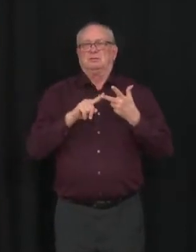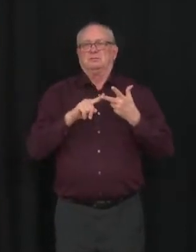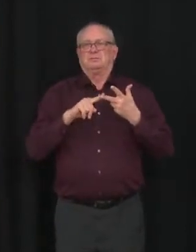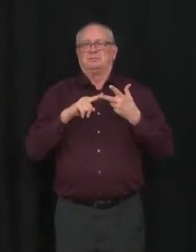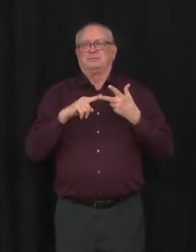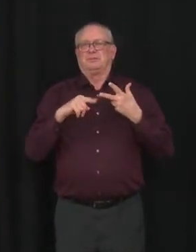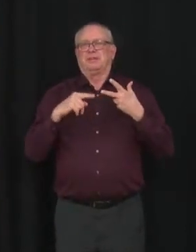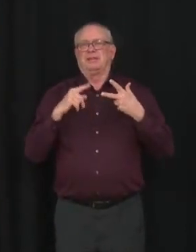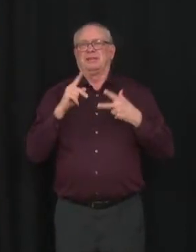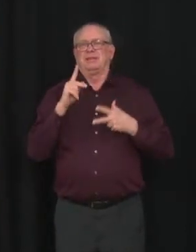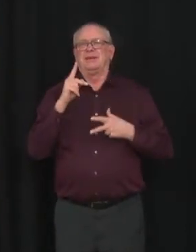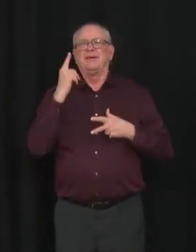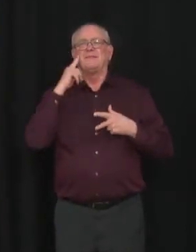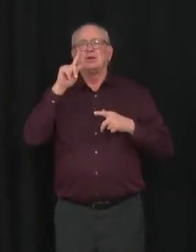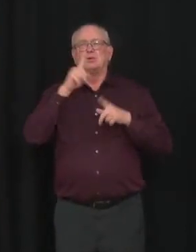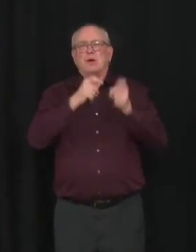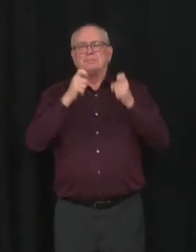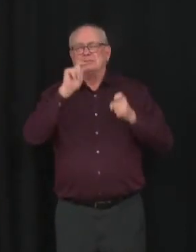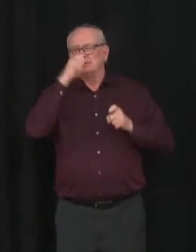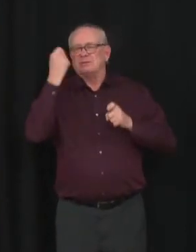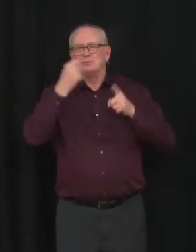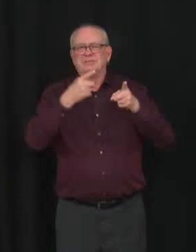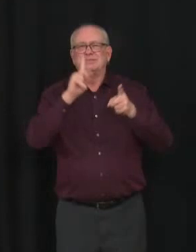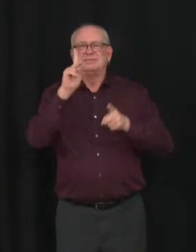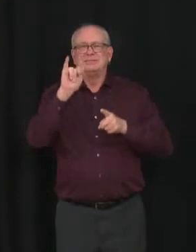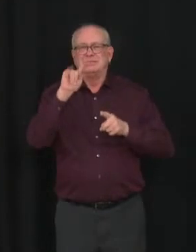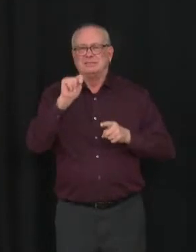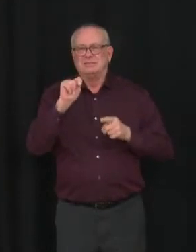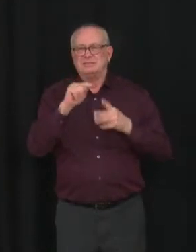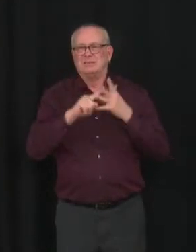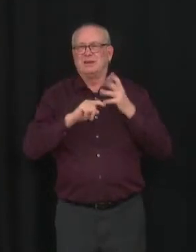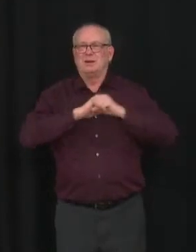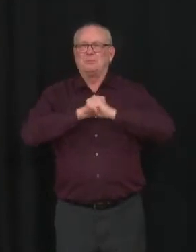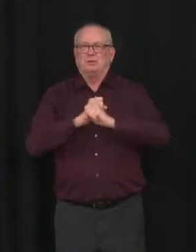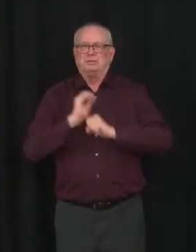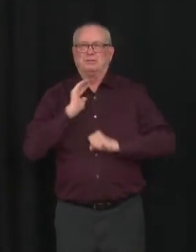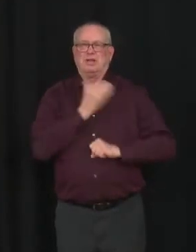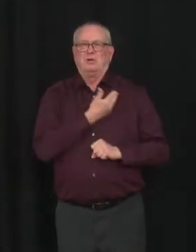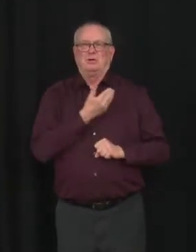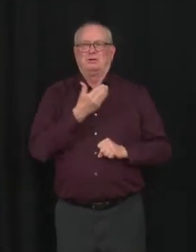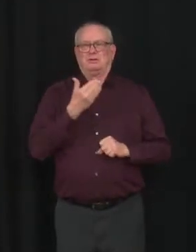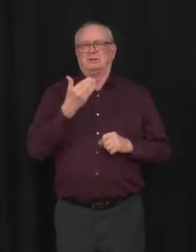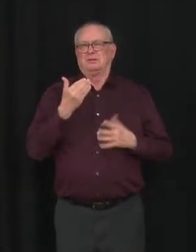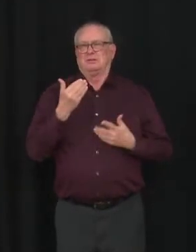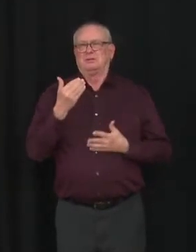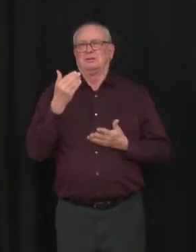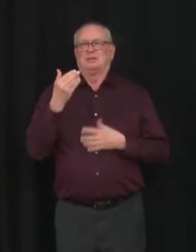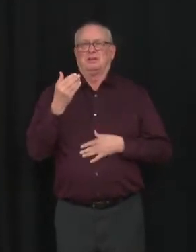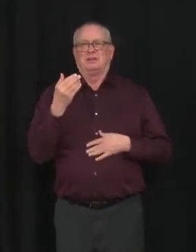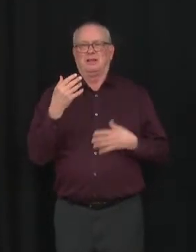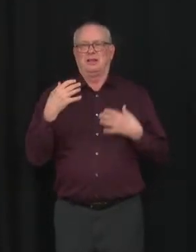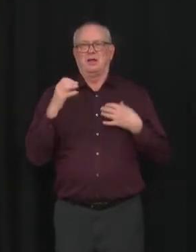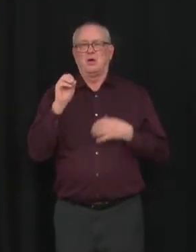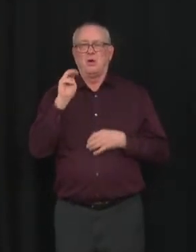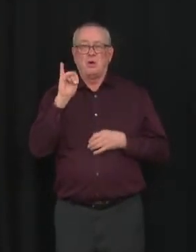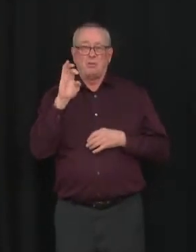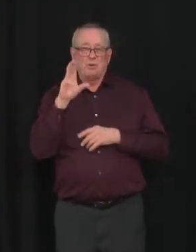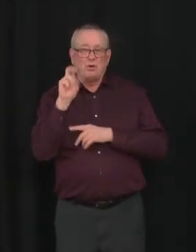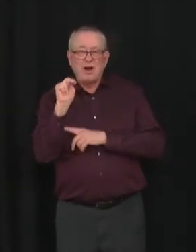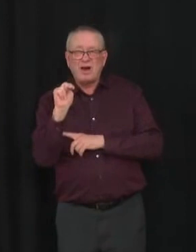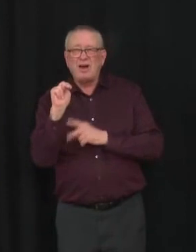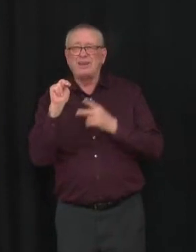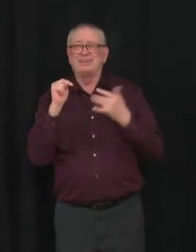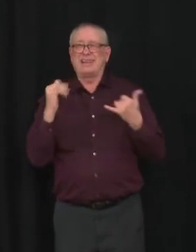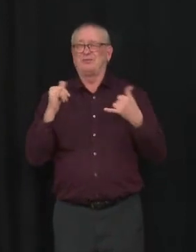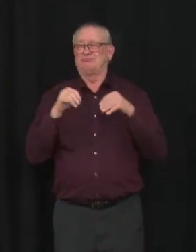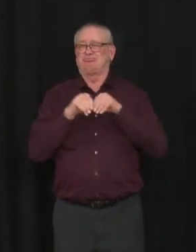Albertans and our healthcare system from the highly transmissible Omicron variant. Since I stood in front of you